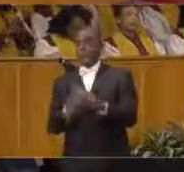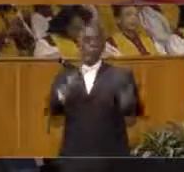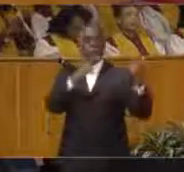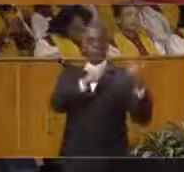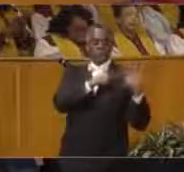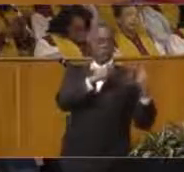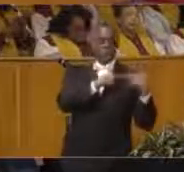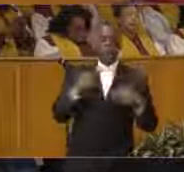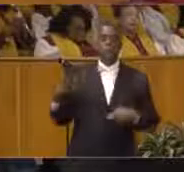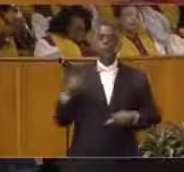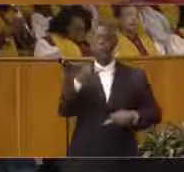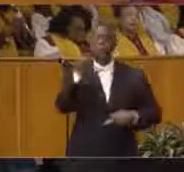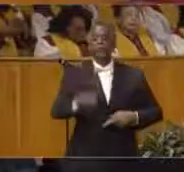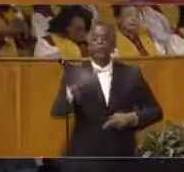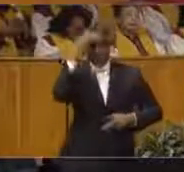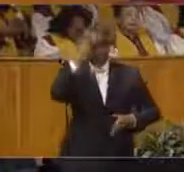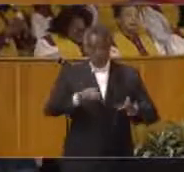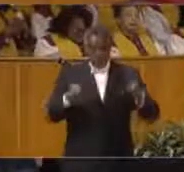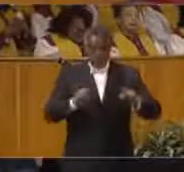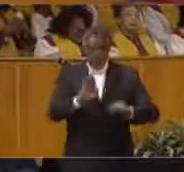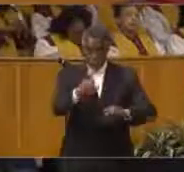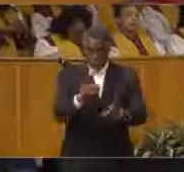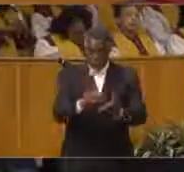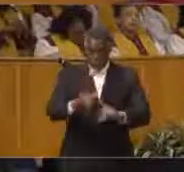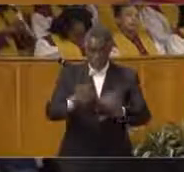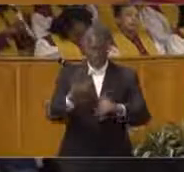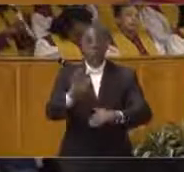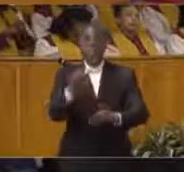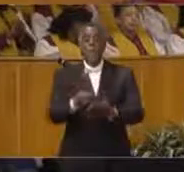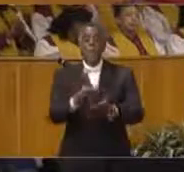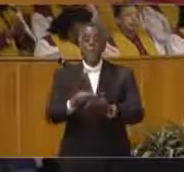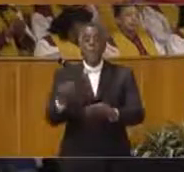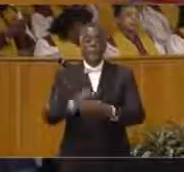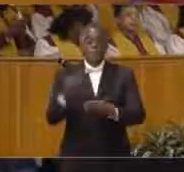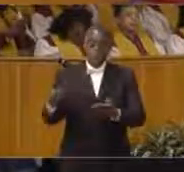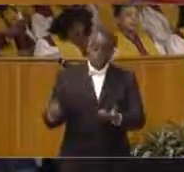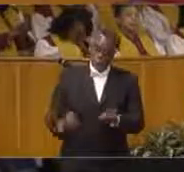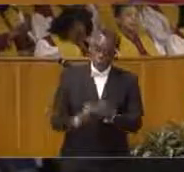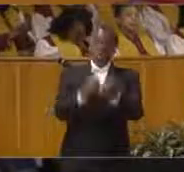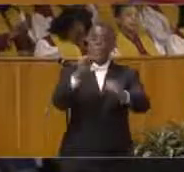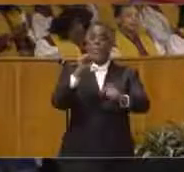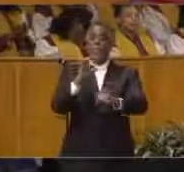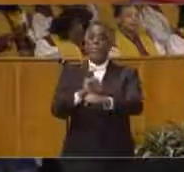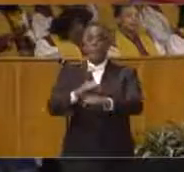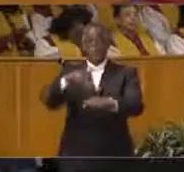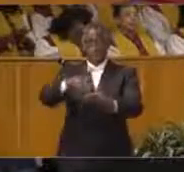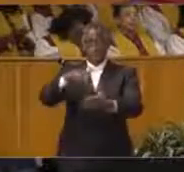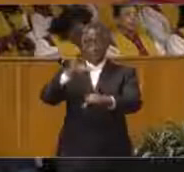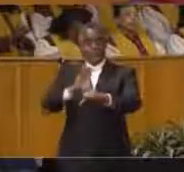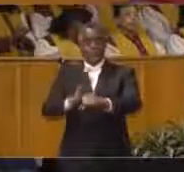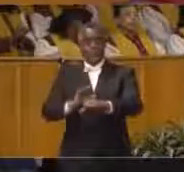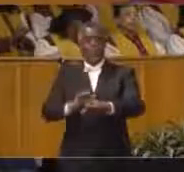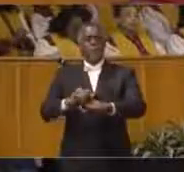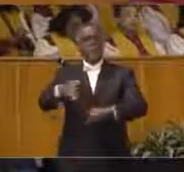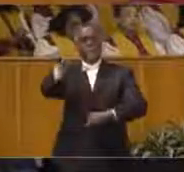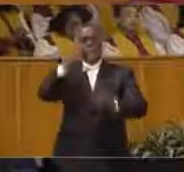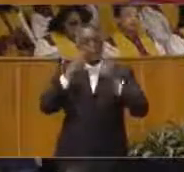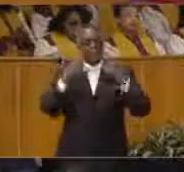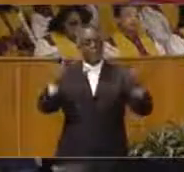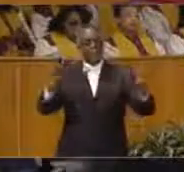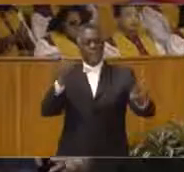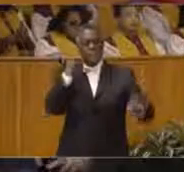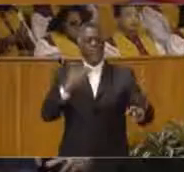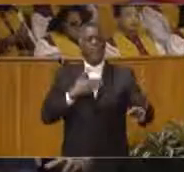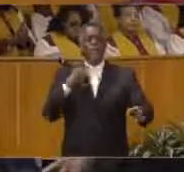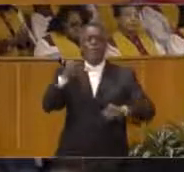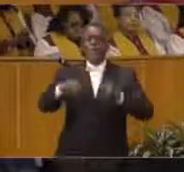accountability. Right? You need to know what happens with your money, how your money is used to support the work of the church. And here's the amazing thing that God declares, that if